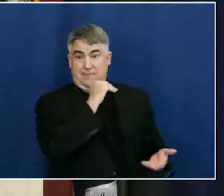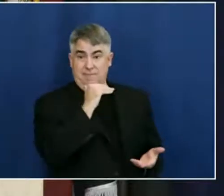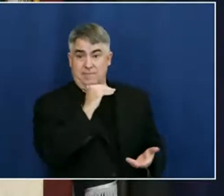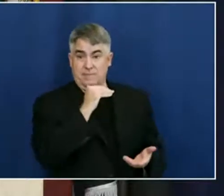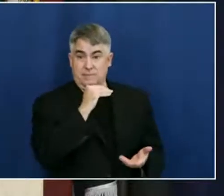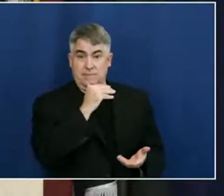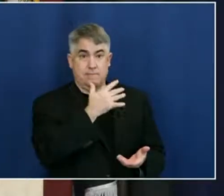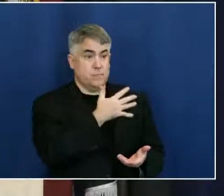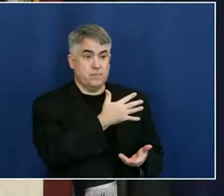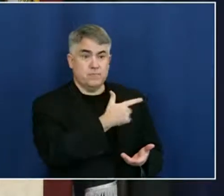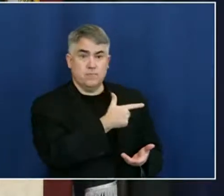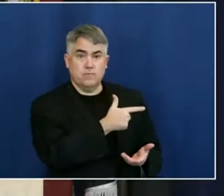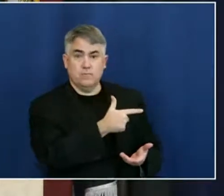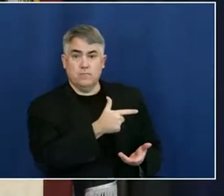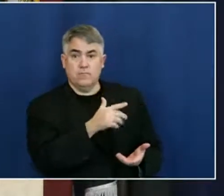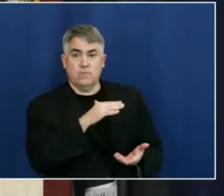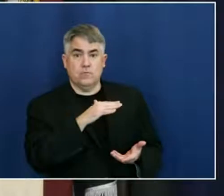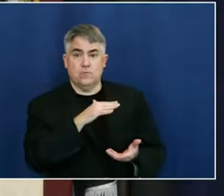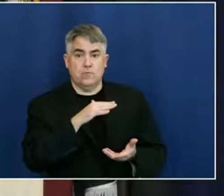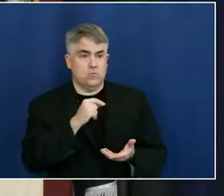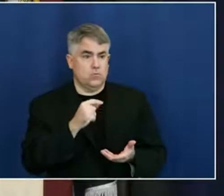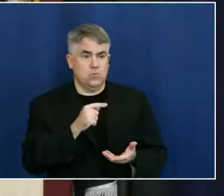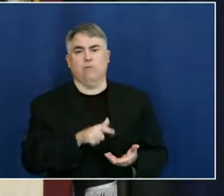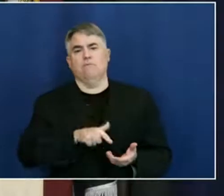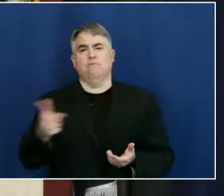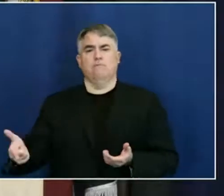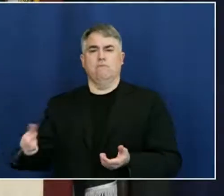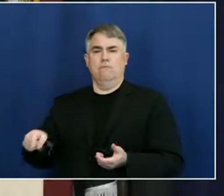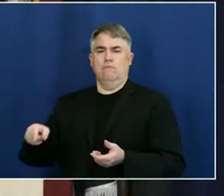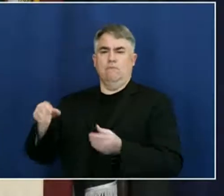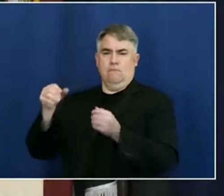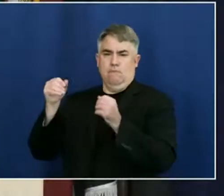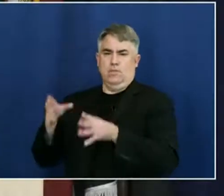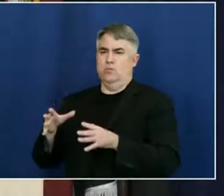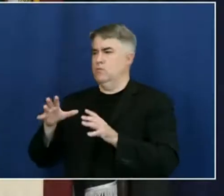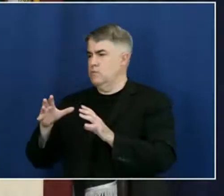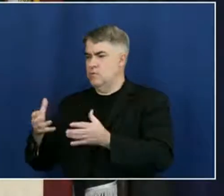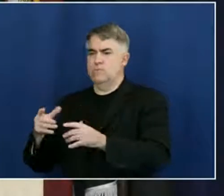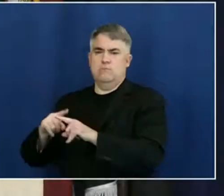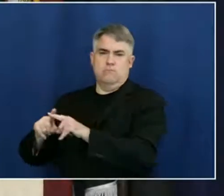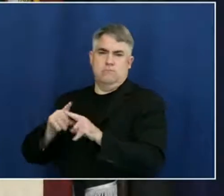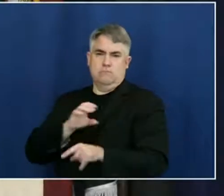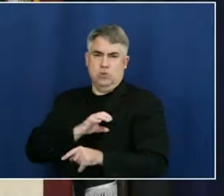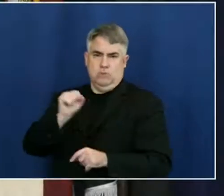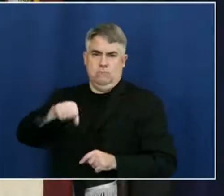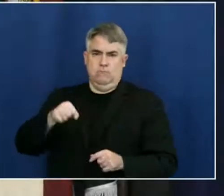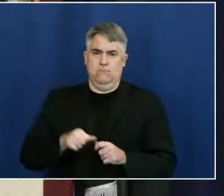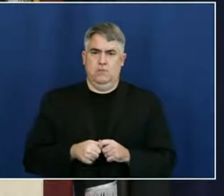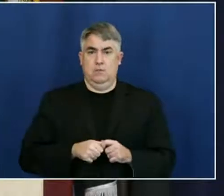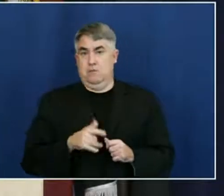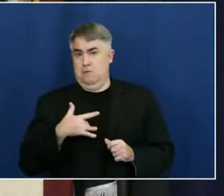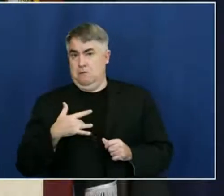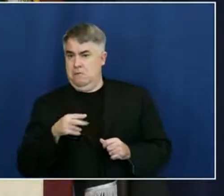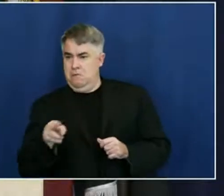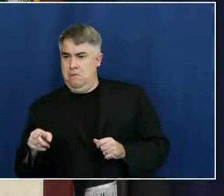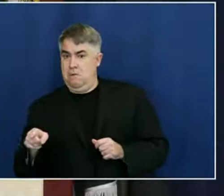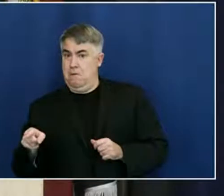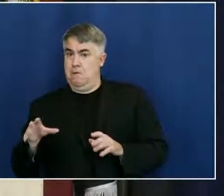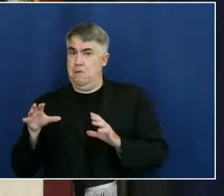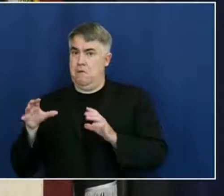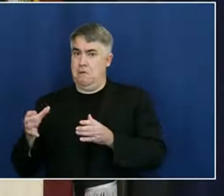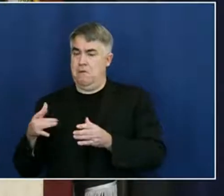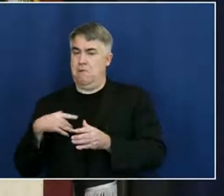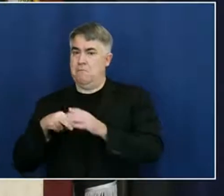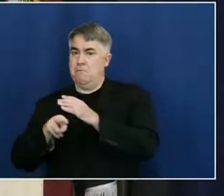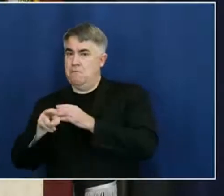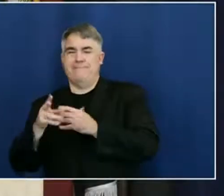hour, in a systemic way, then we'll be prepared to do it. And it's really hard to predict when that'll happen. I feel very confident it will be within